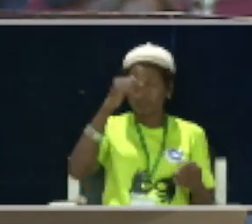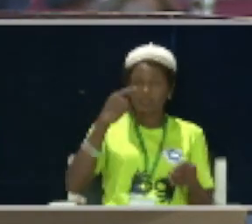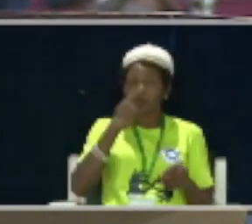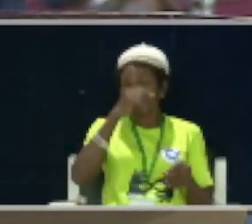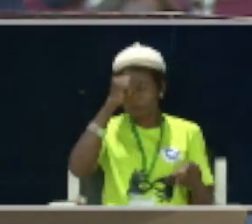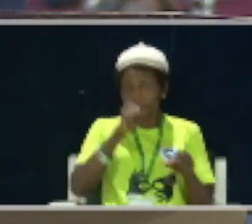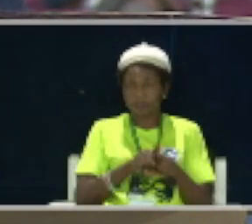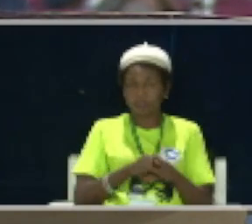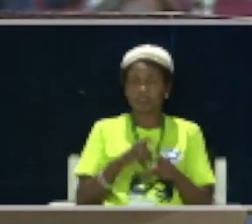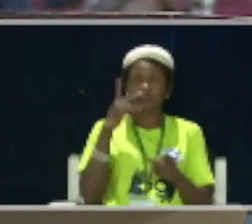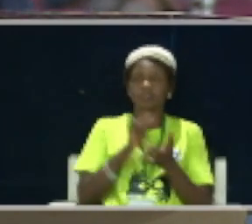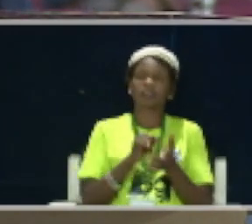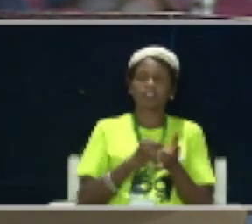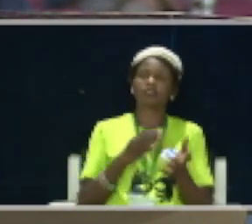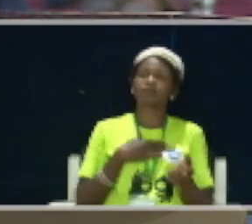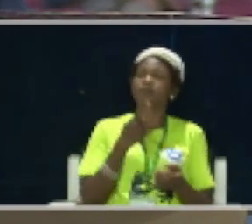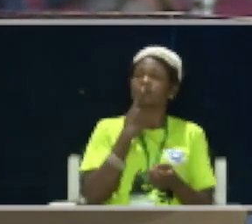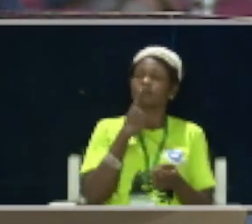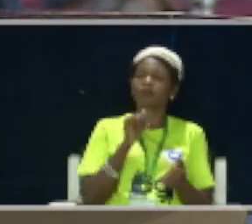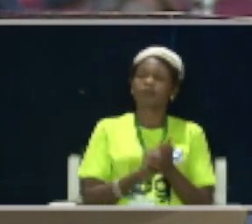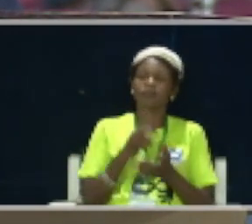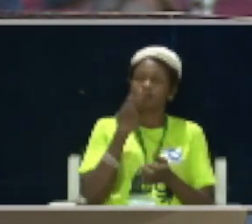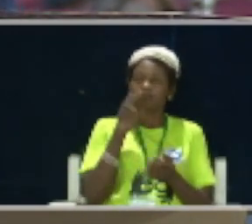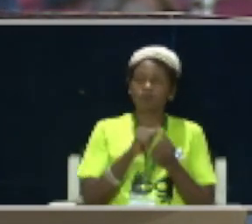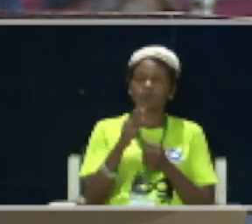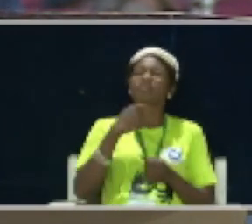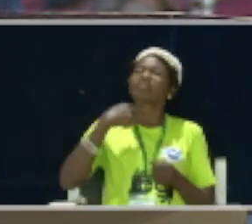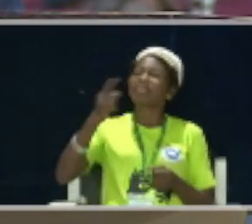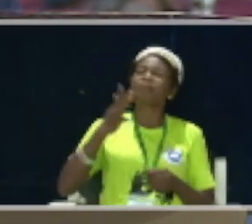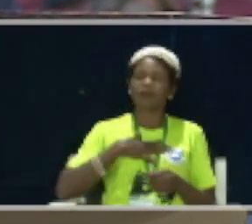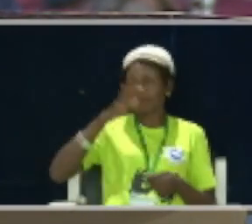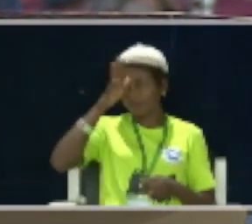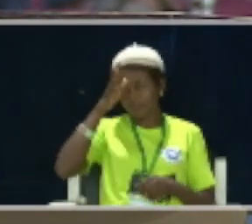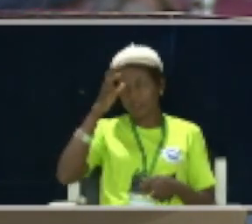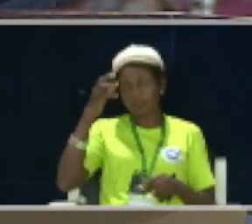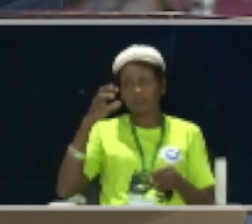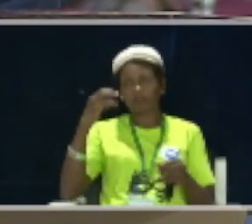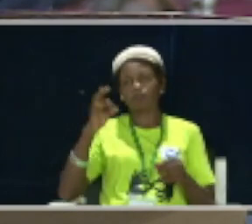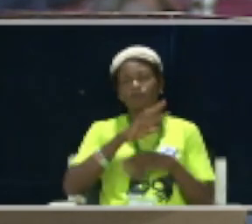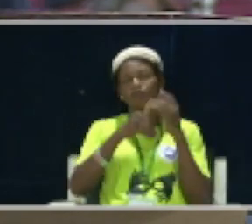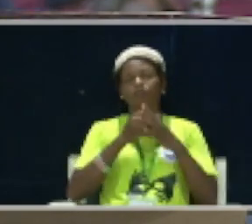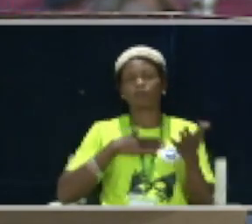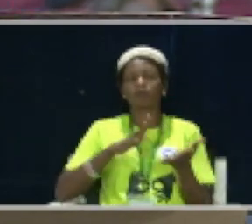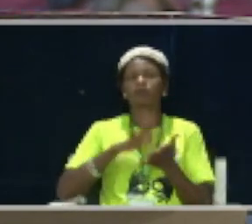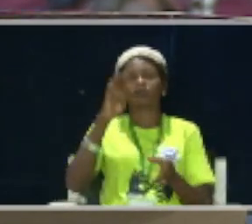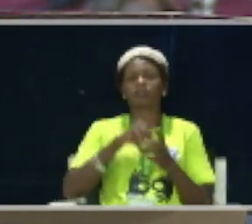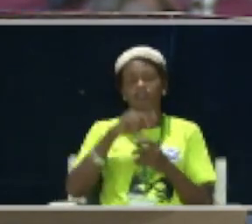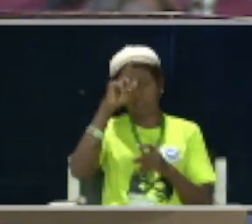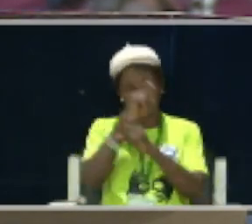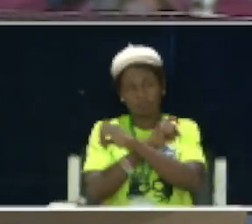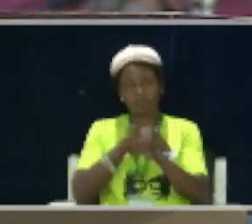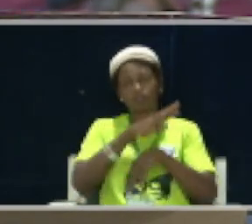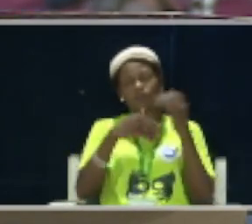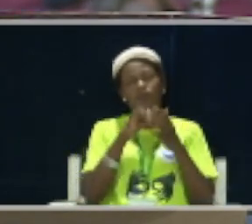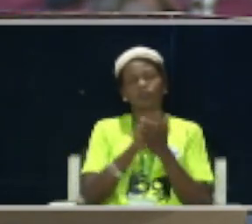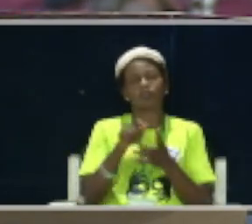that it is my mouth that speaks with you. Tell my father of all my glory in Egypt and all that you have